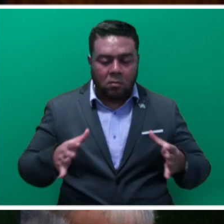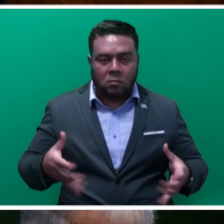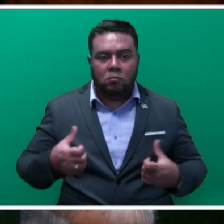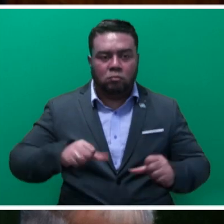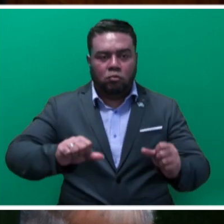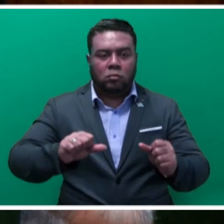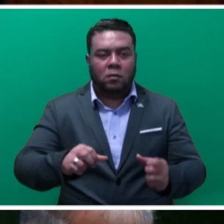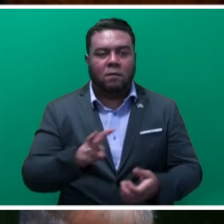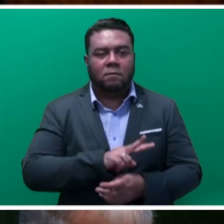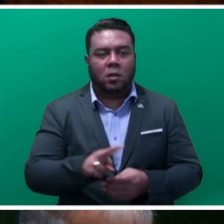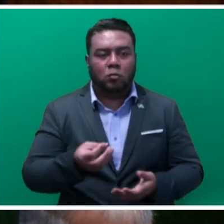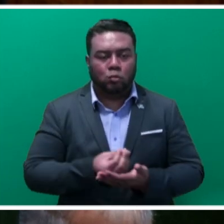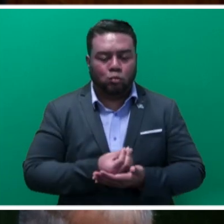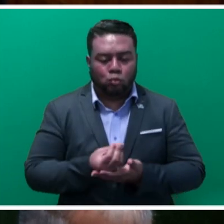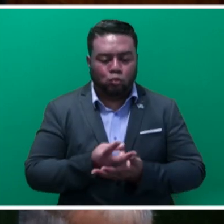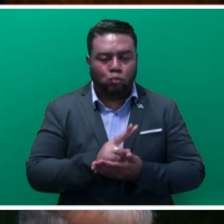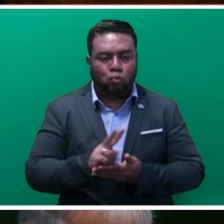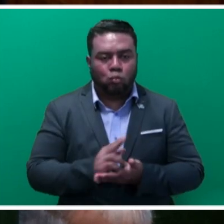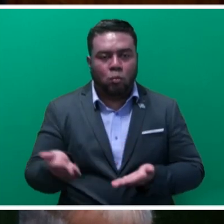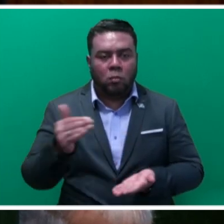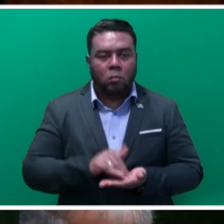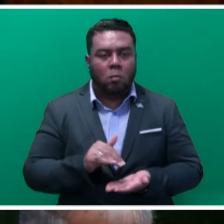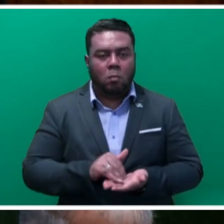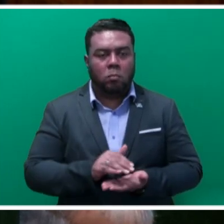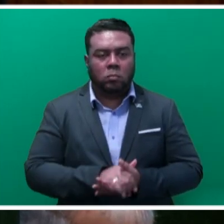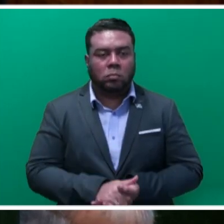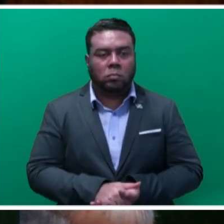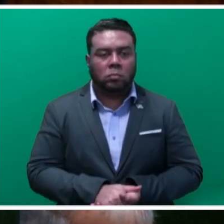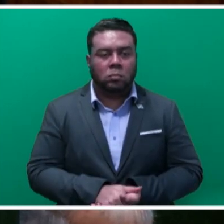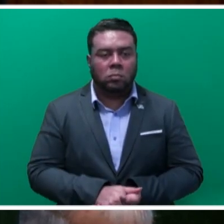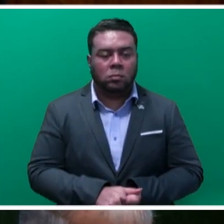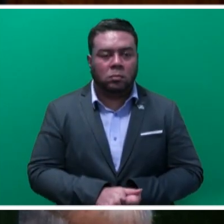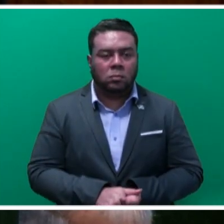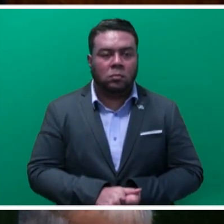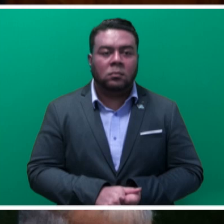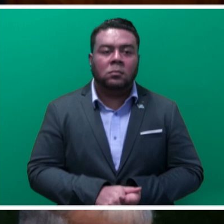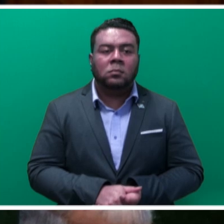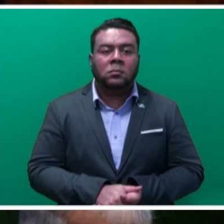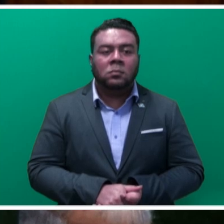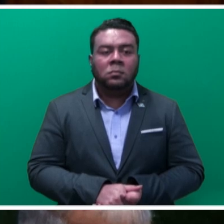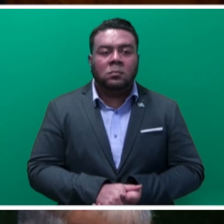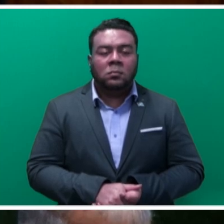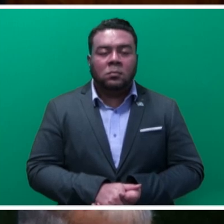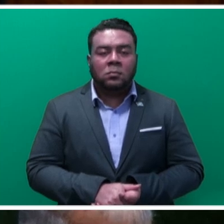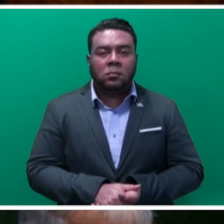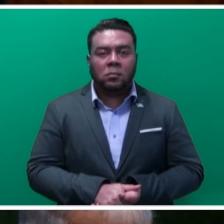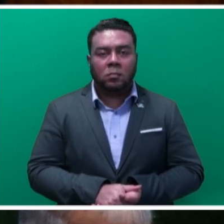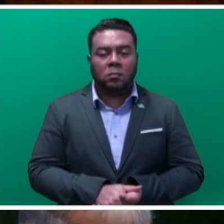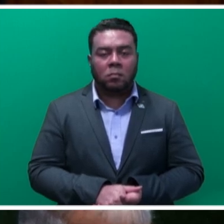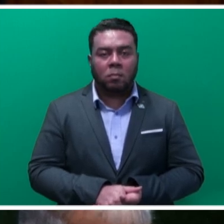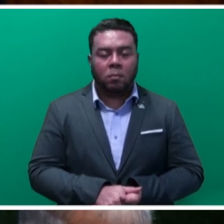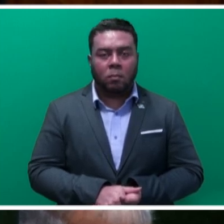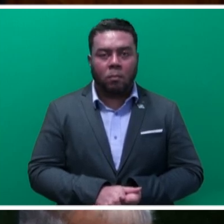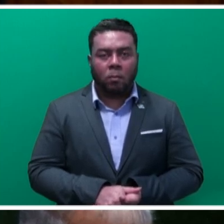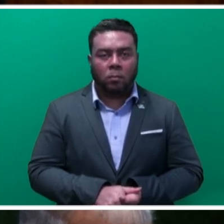addition and diversification. Madam Deputy Speaker, the Ministry remains